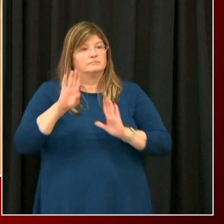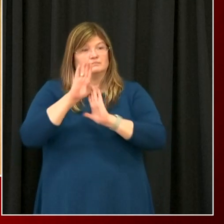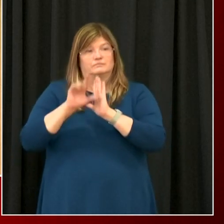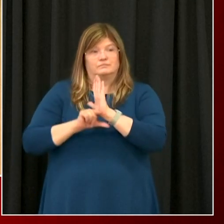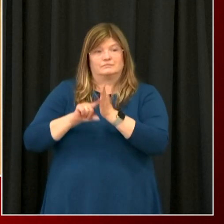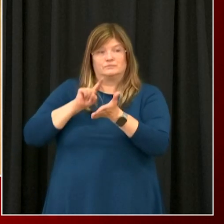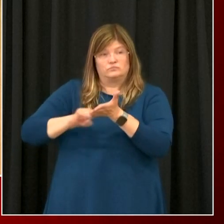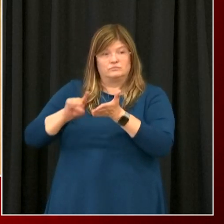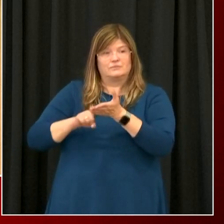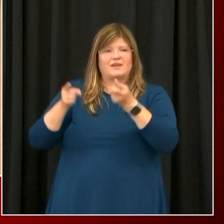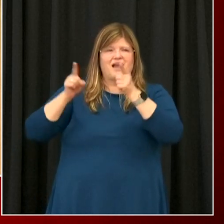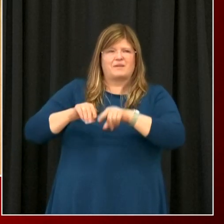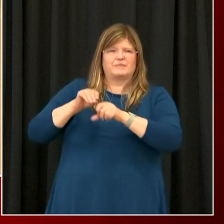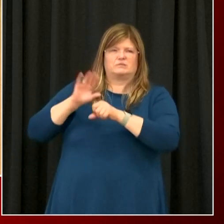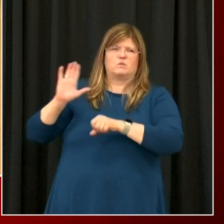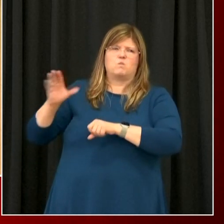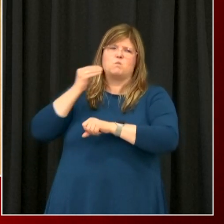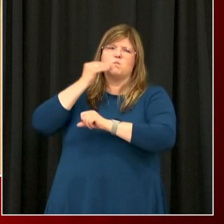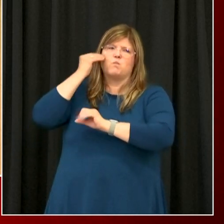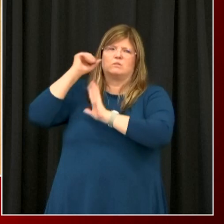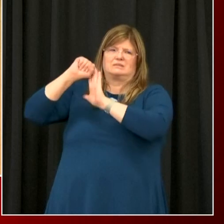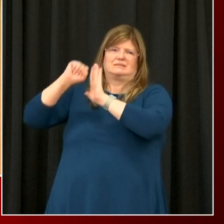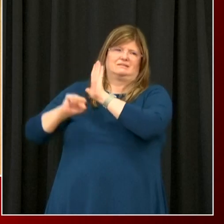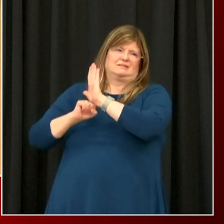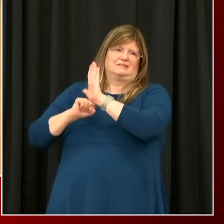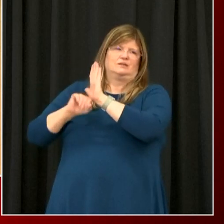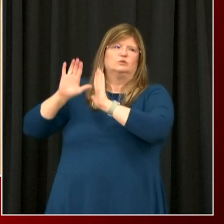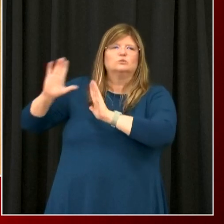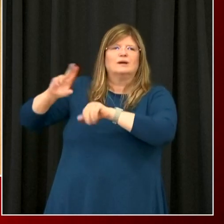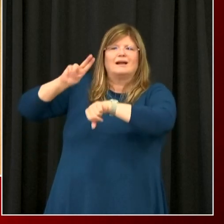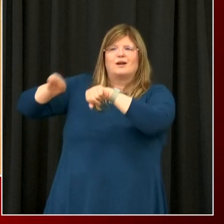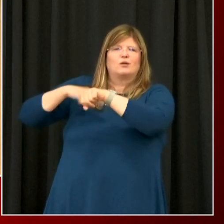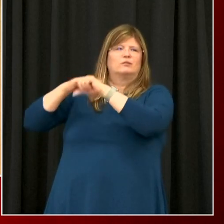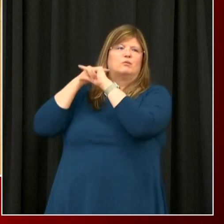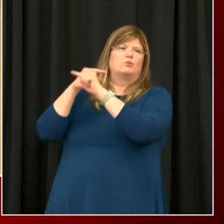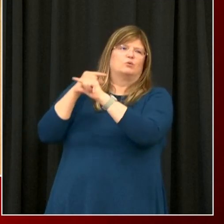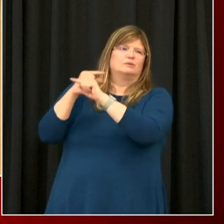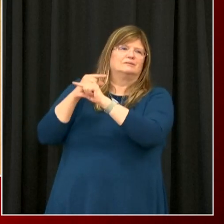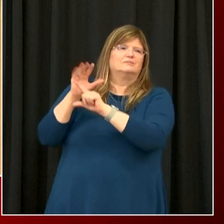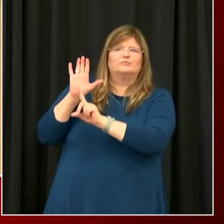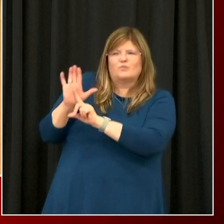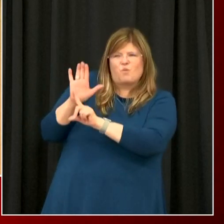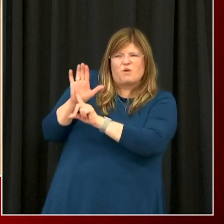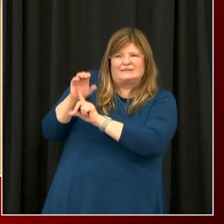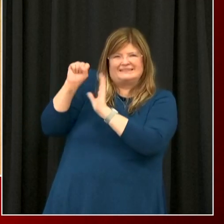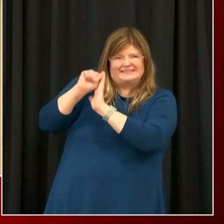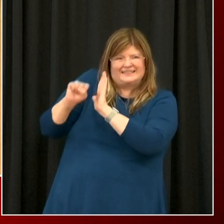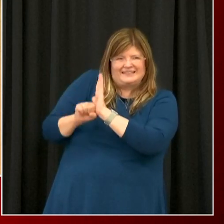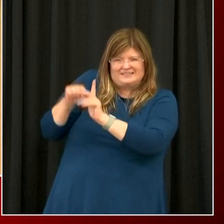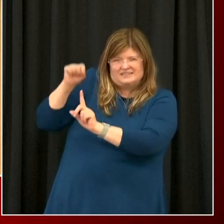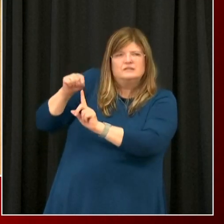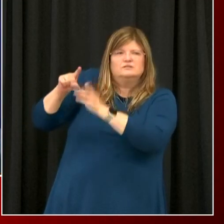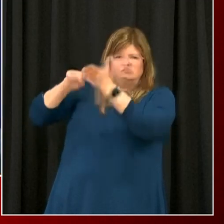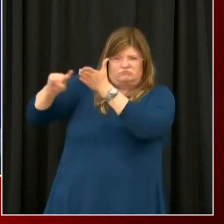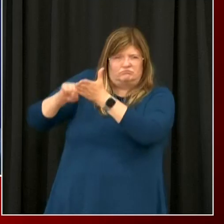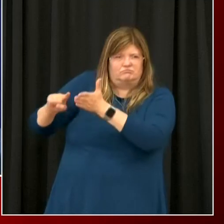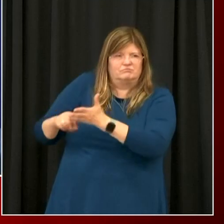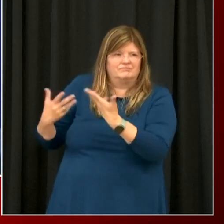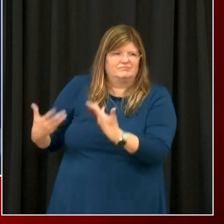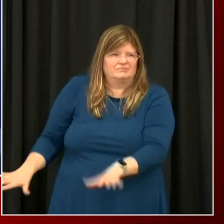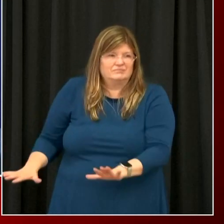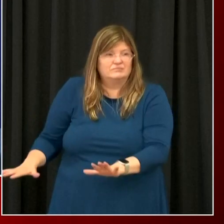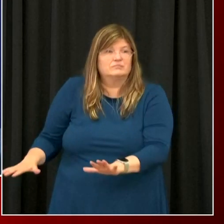in their home states. So by the guards in those home states in order to gain employment